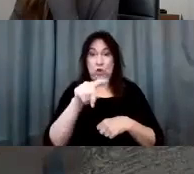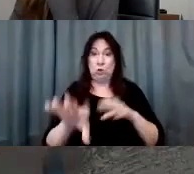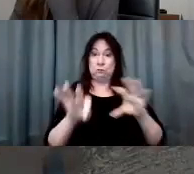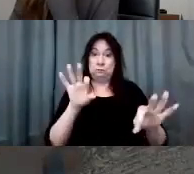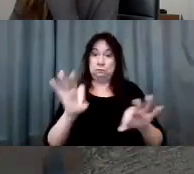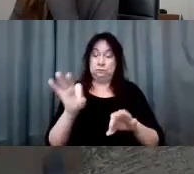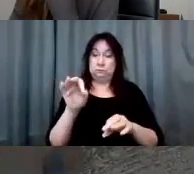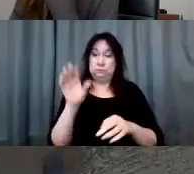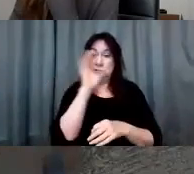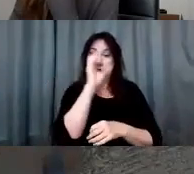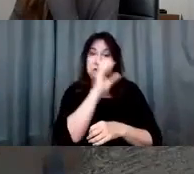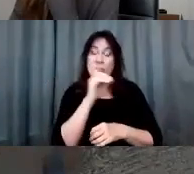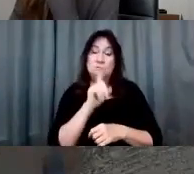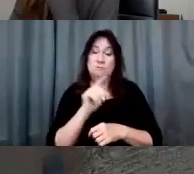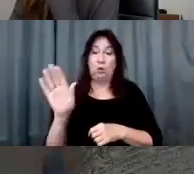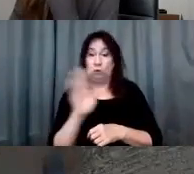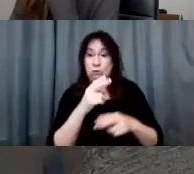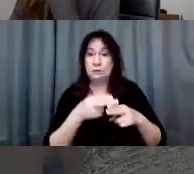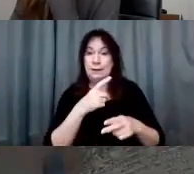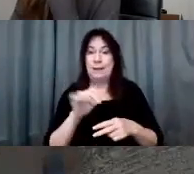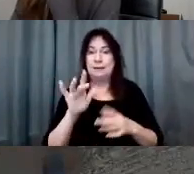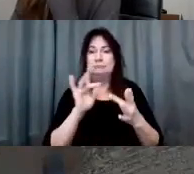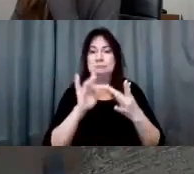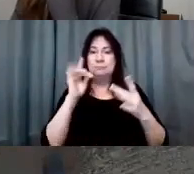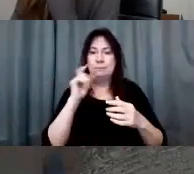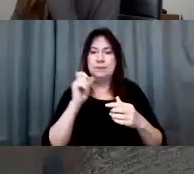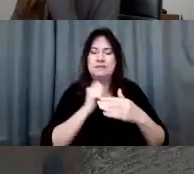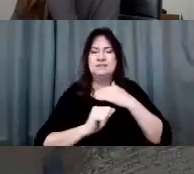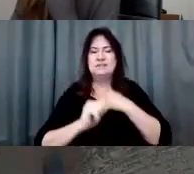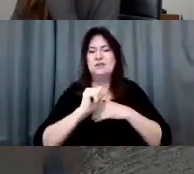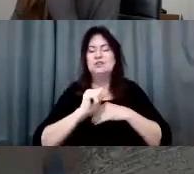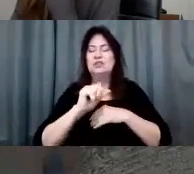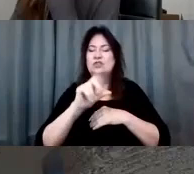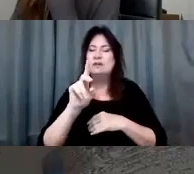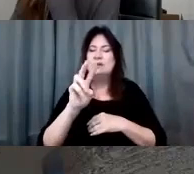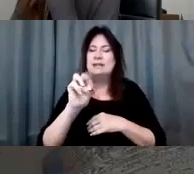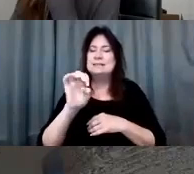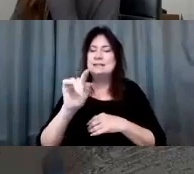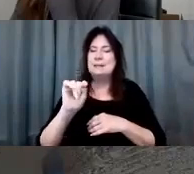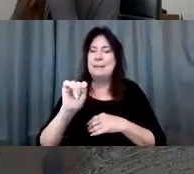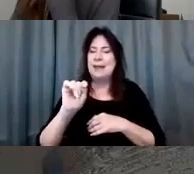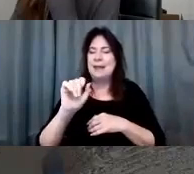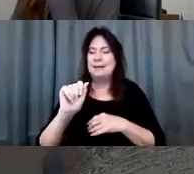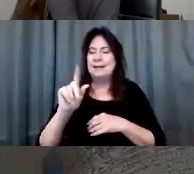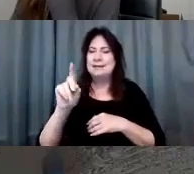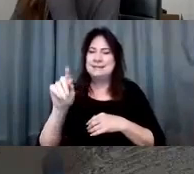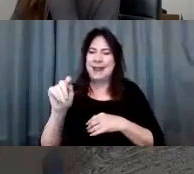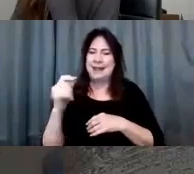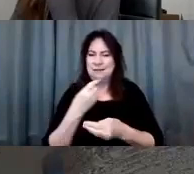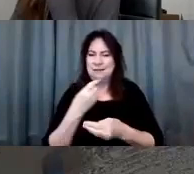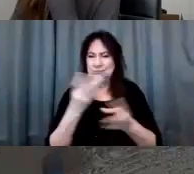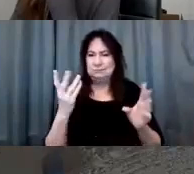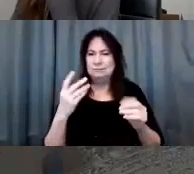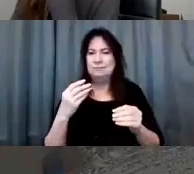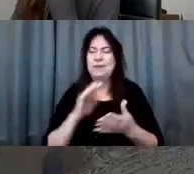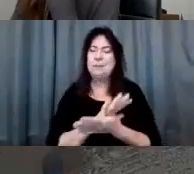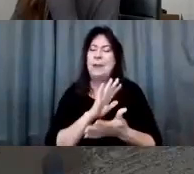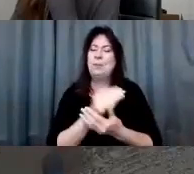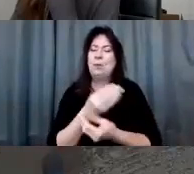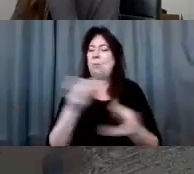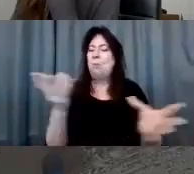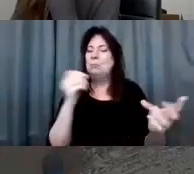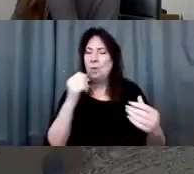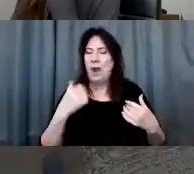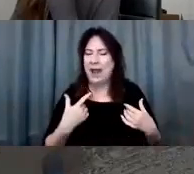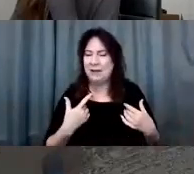reachable because there's an underlying metadata, which other modalities have. A handout doesn't have any underlying metadata.